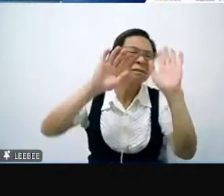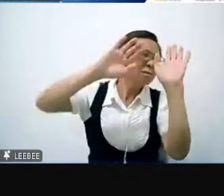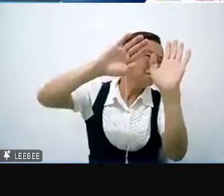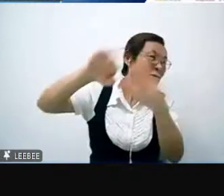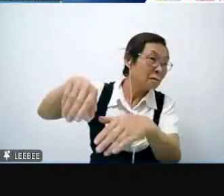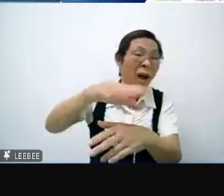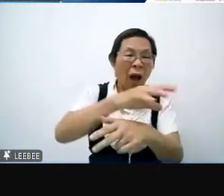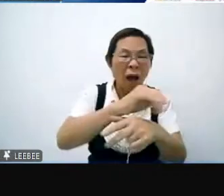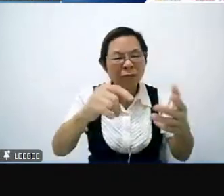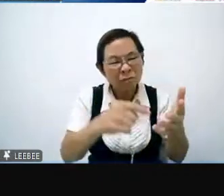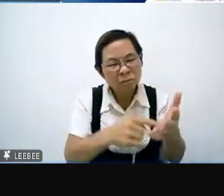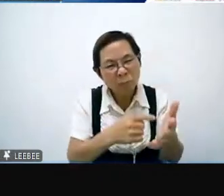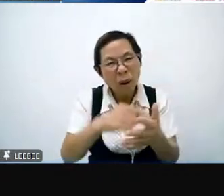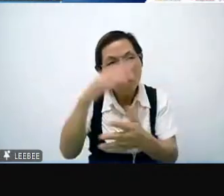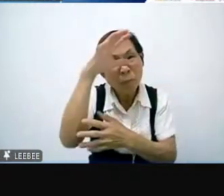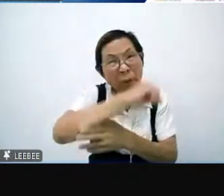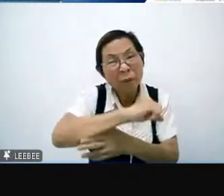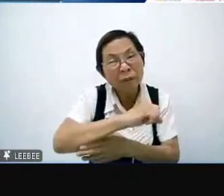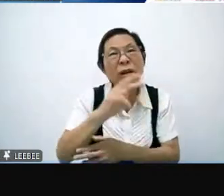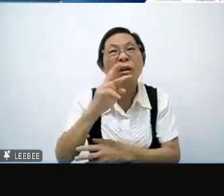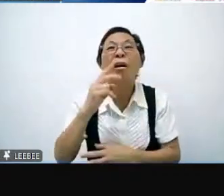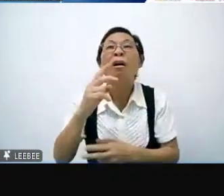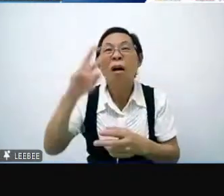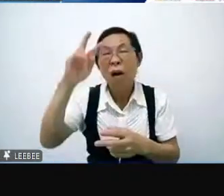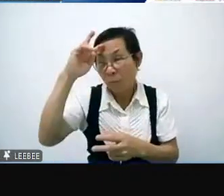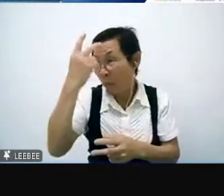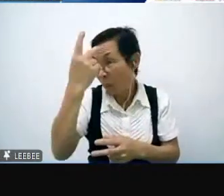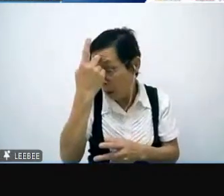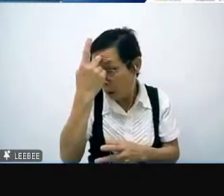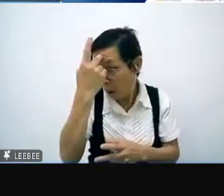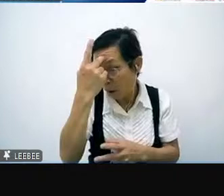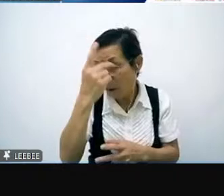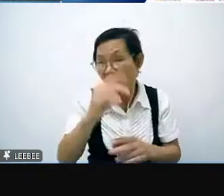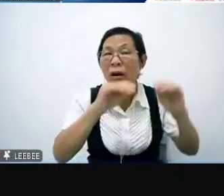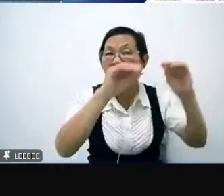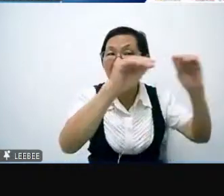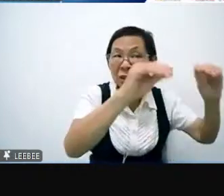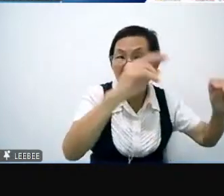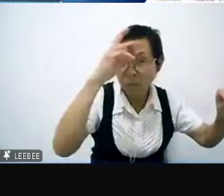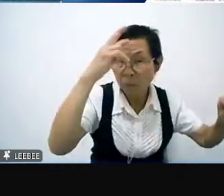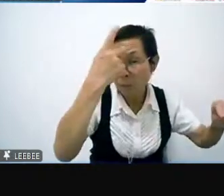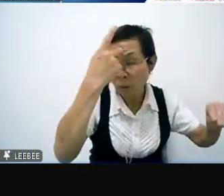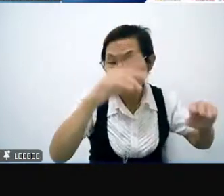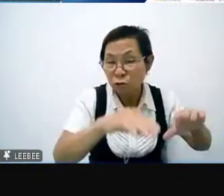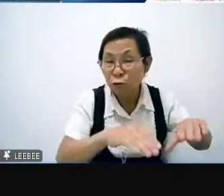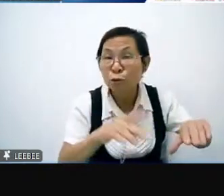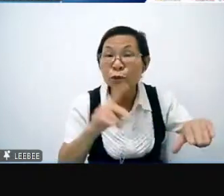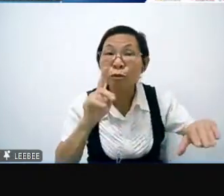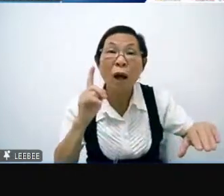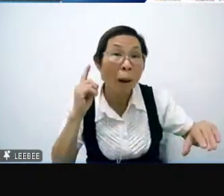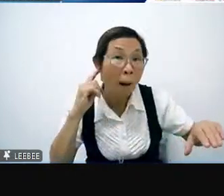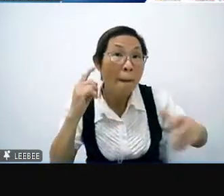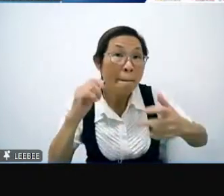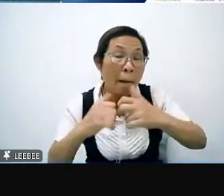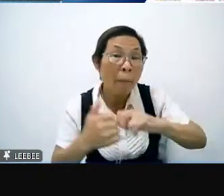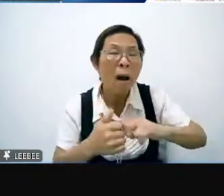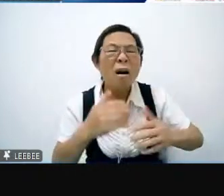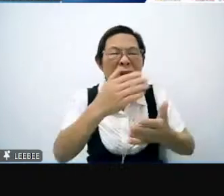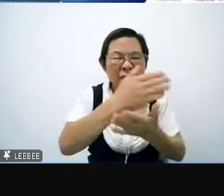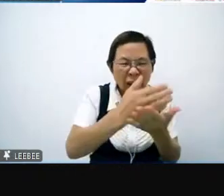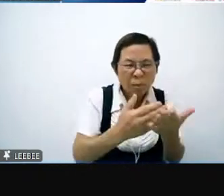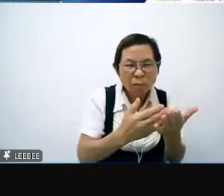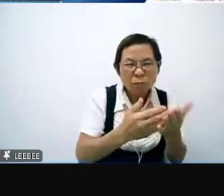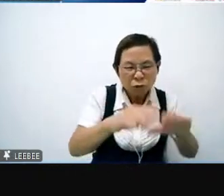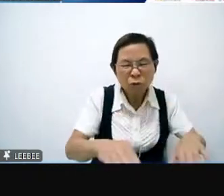and sometimes they misinterpret the words or misunderstood what has been told to them. Some children, they will speak